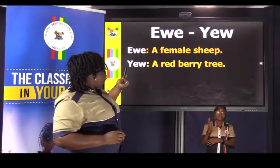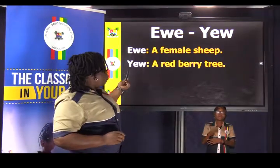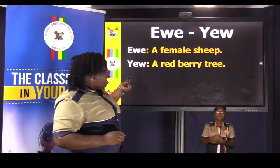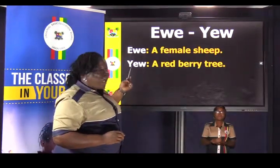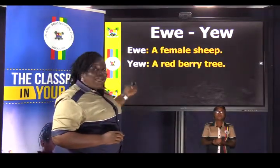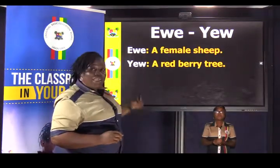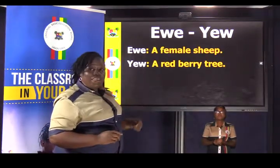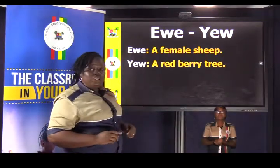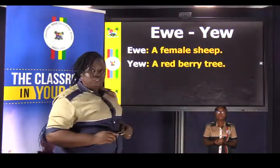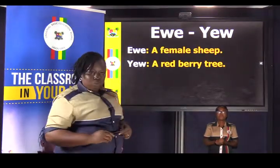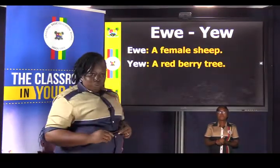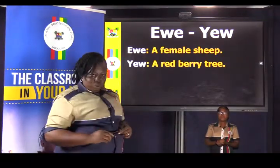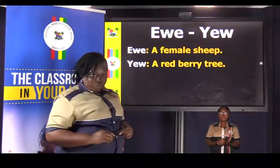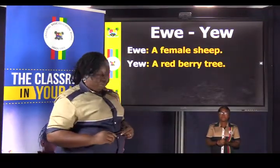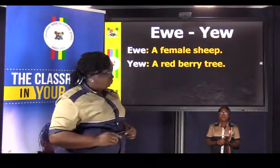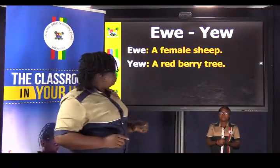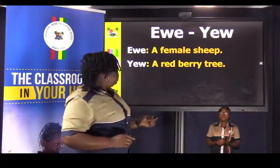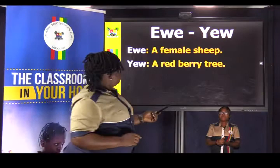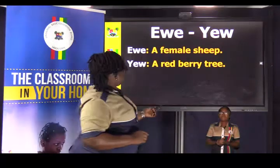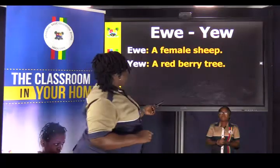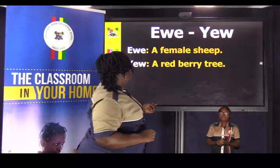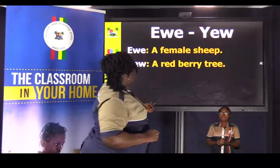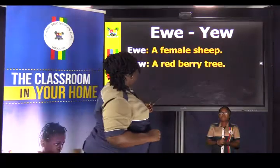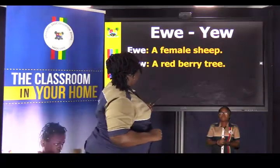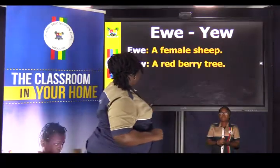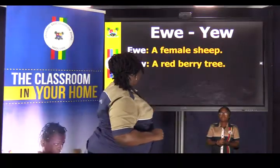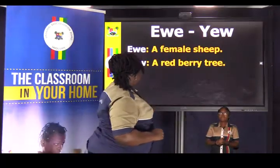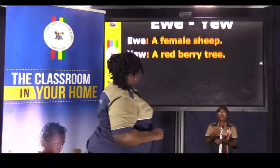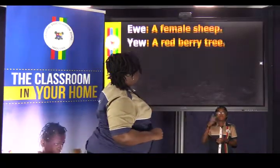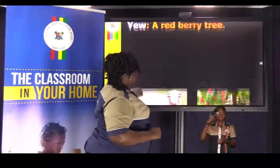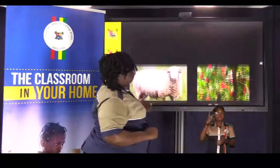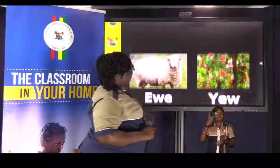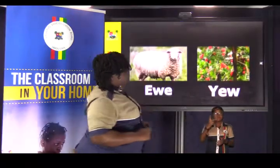spelling. Y-E-W.